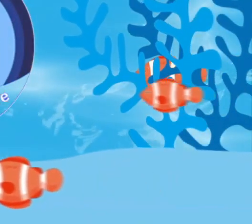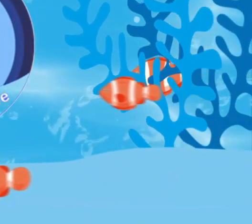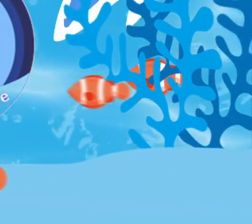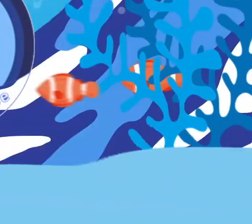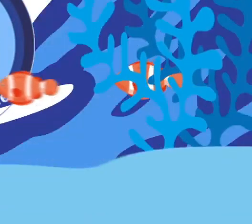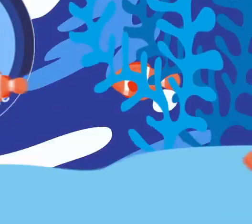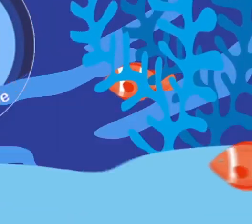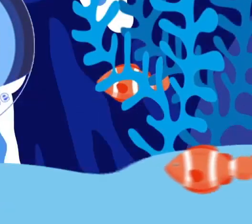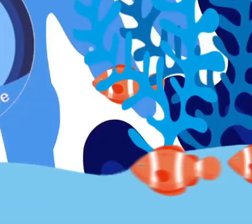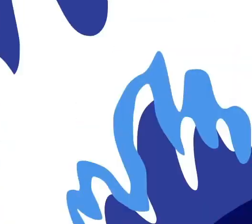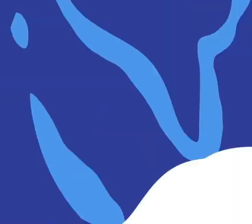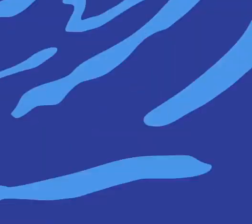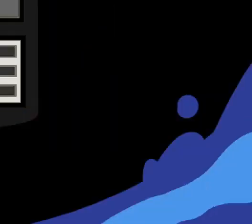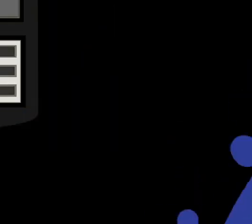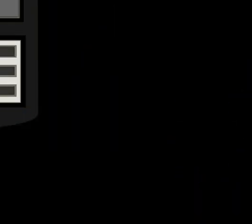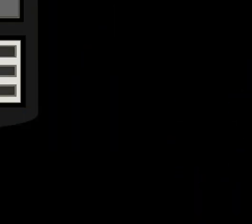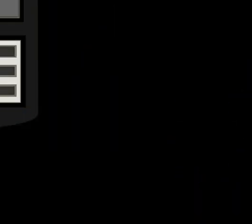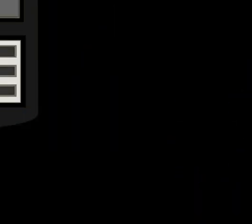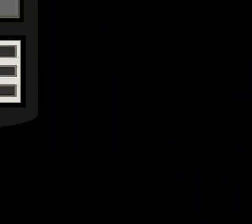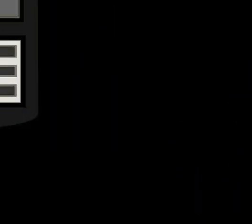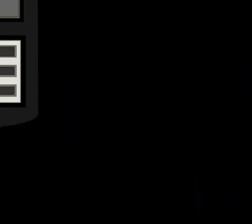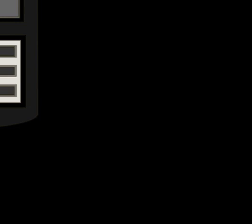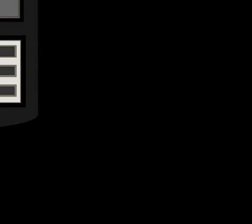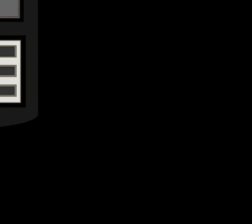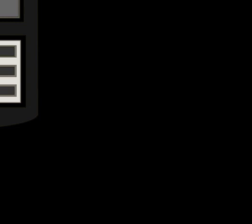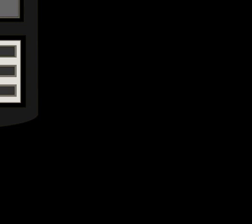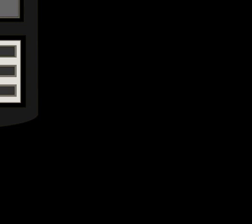watching BIMS TV.